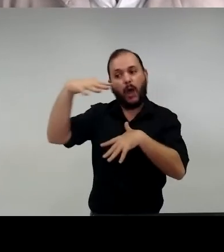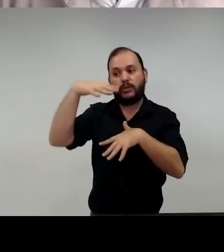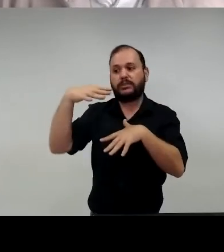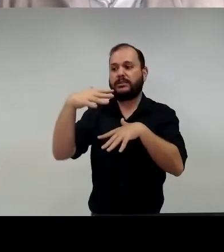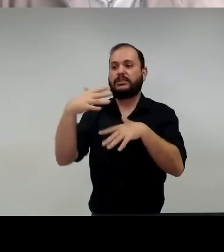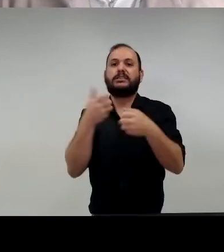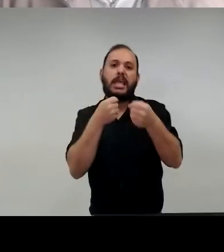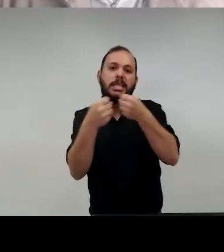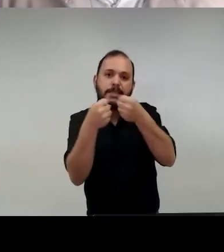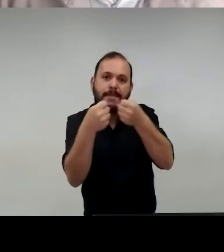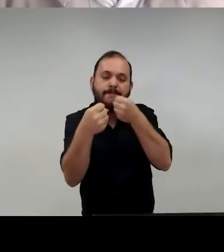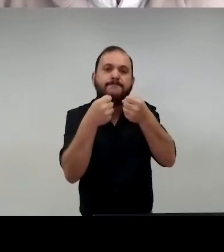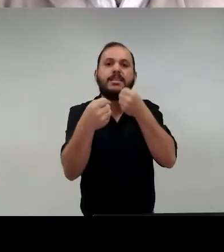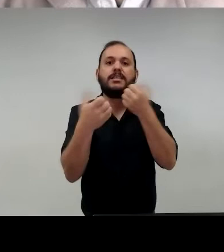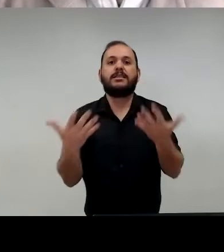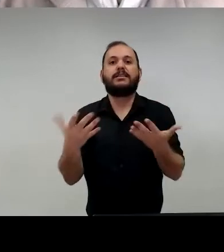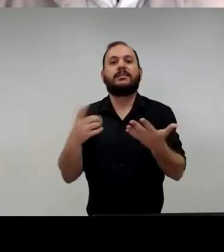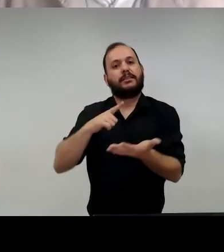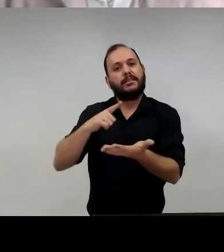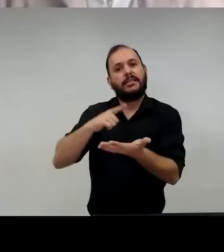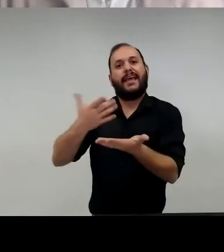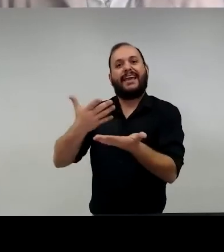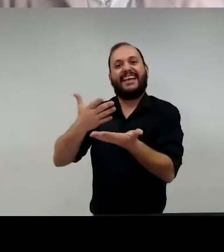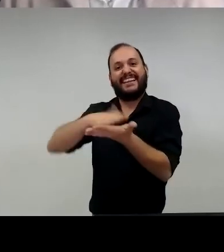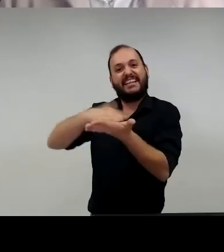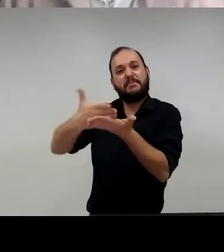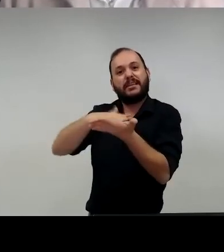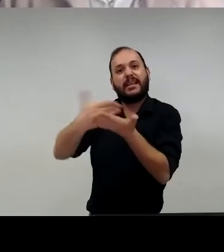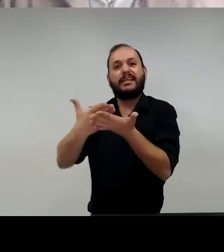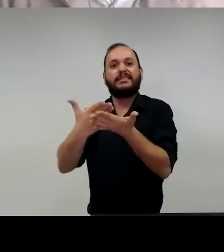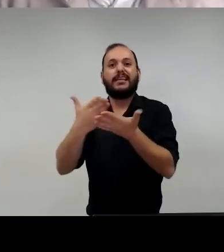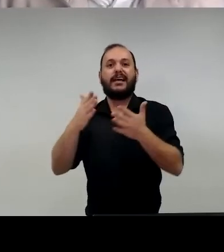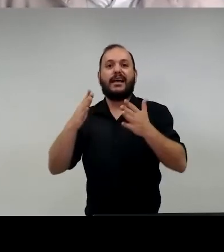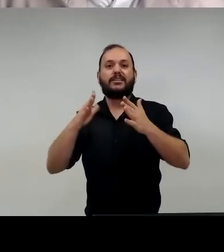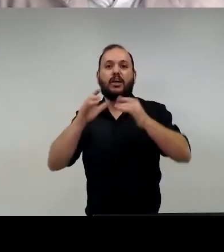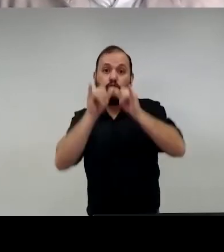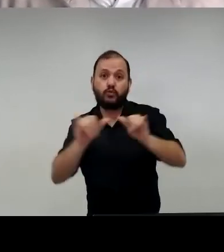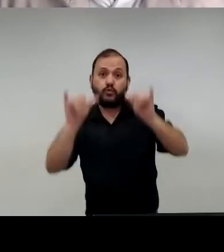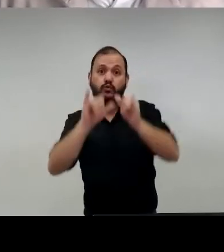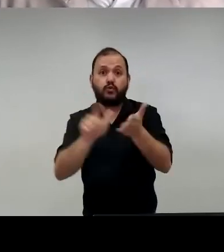is systematic interpretation of the news into